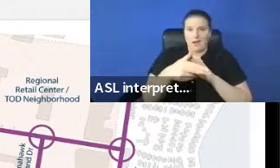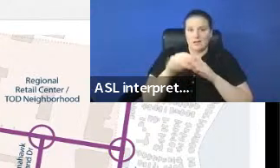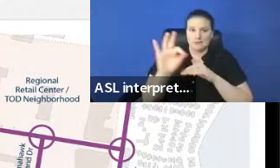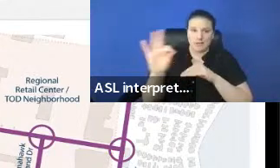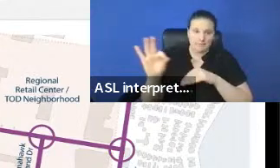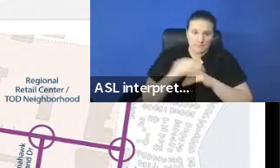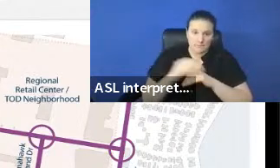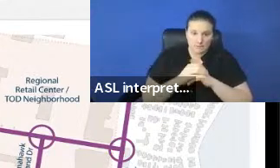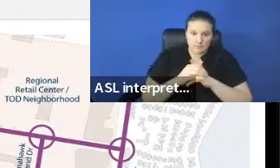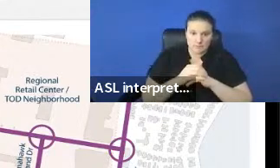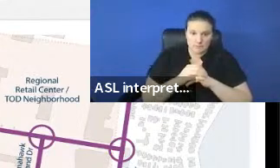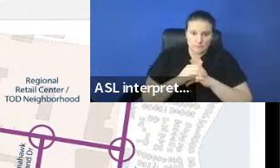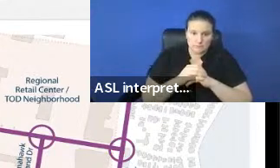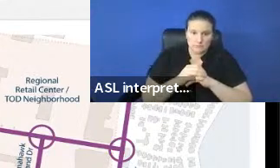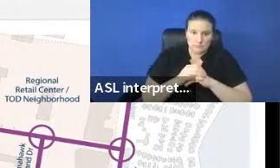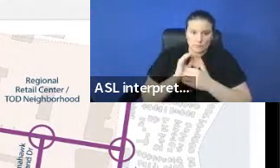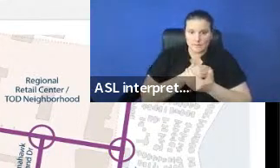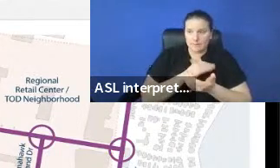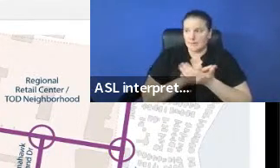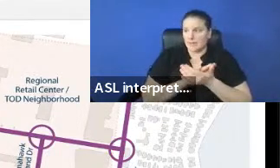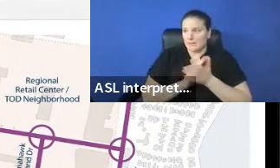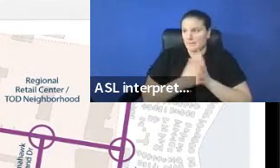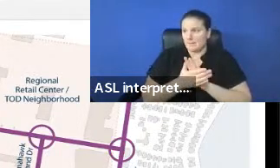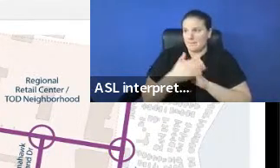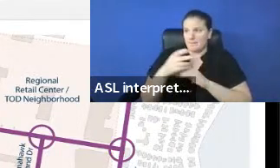We become a peninsula.